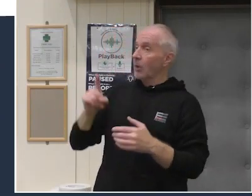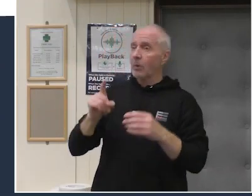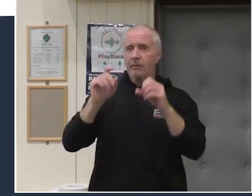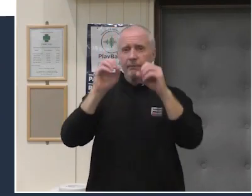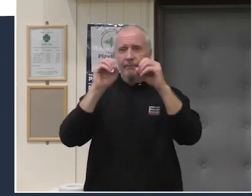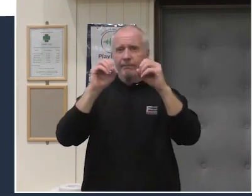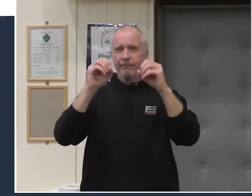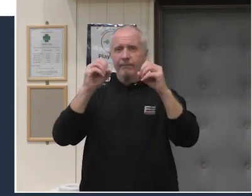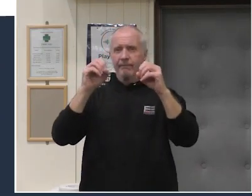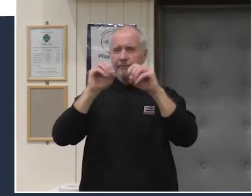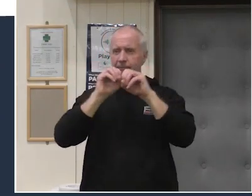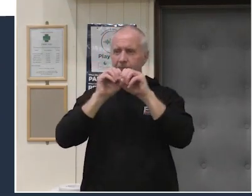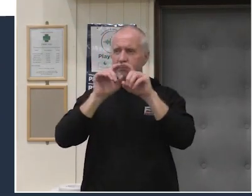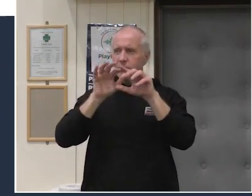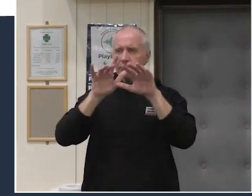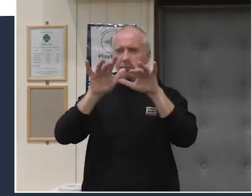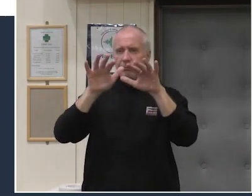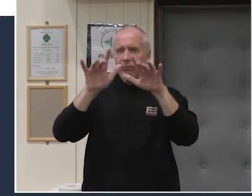emitted